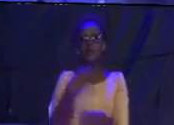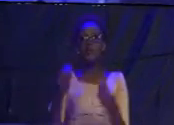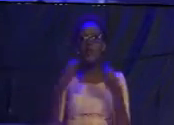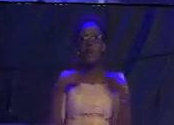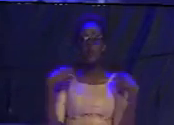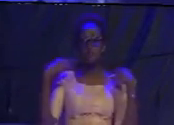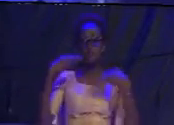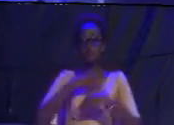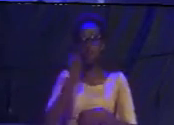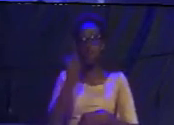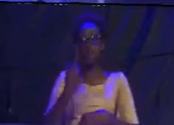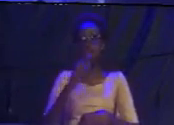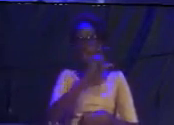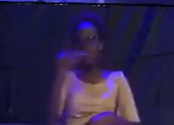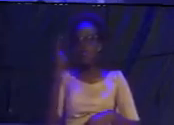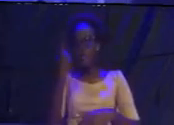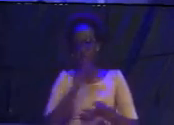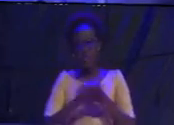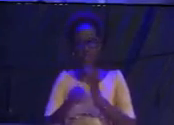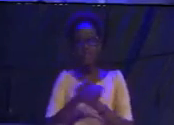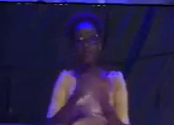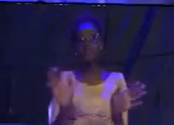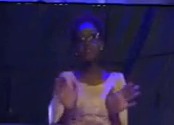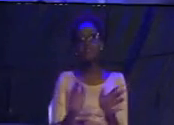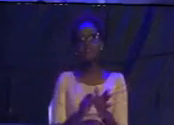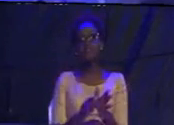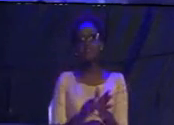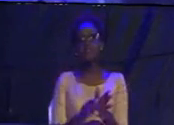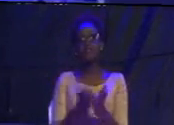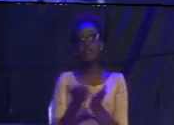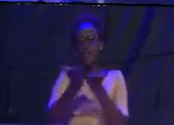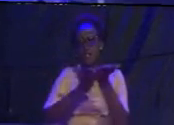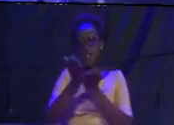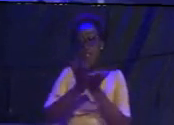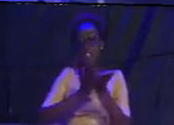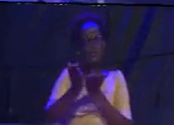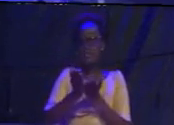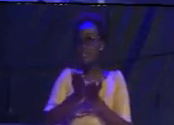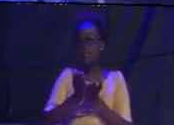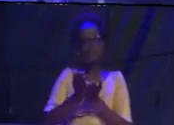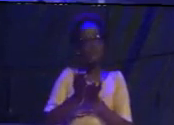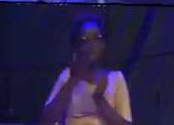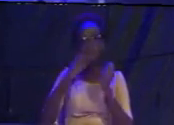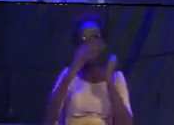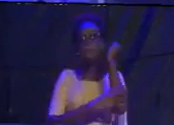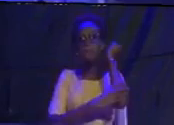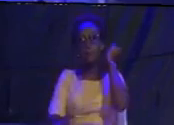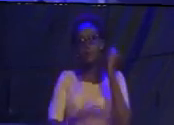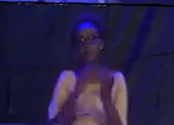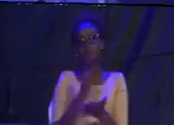We still have one pair of clothes for a whole week. You can't talk about